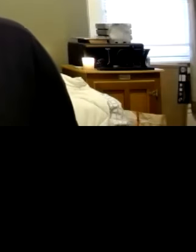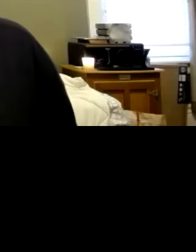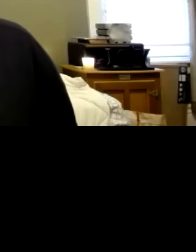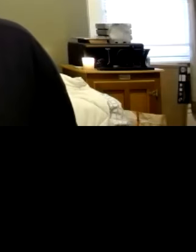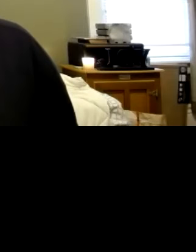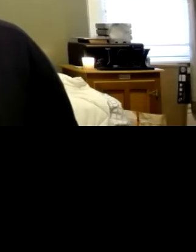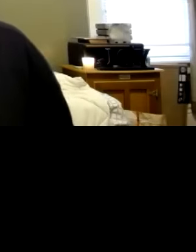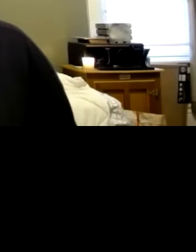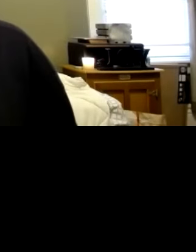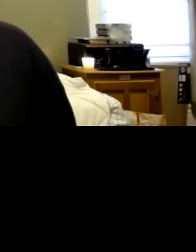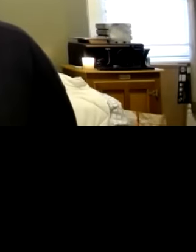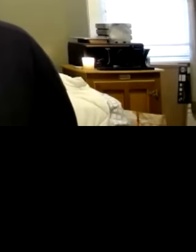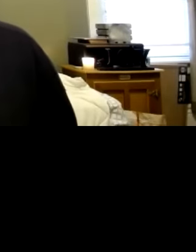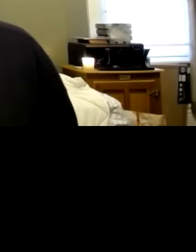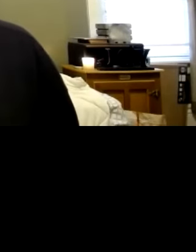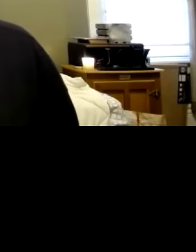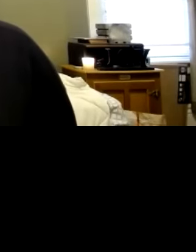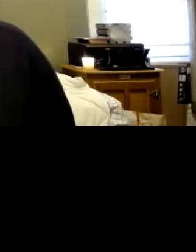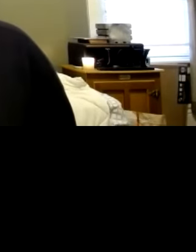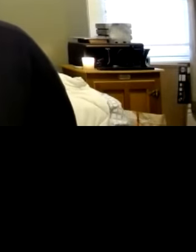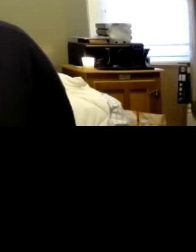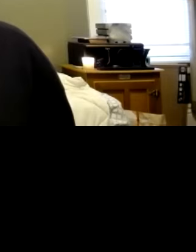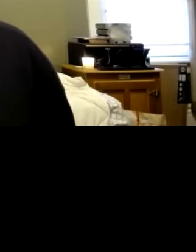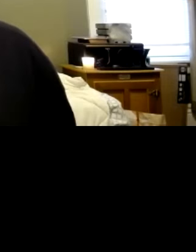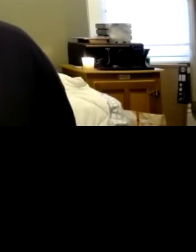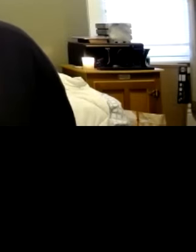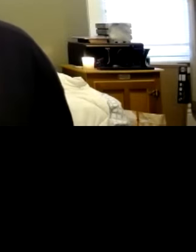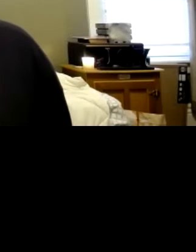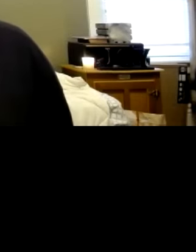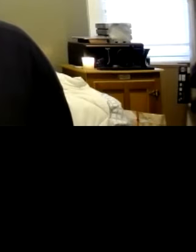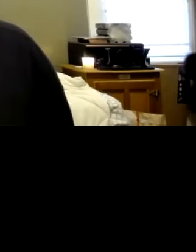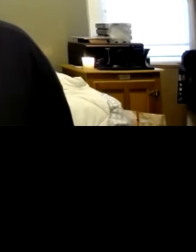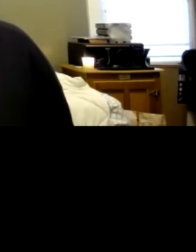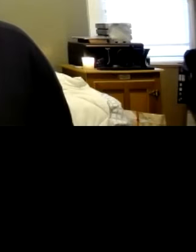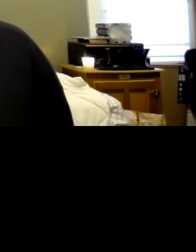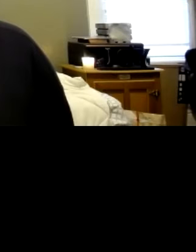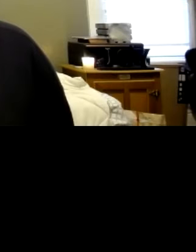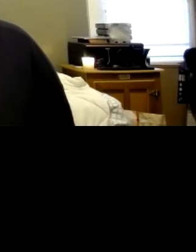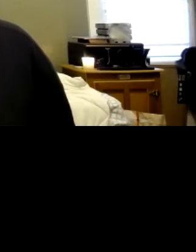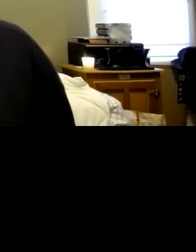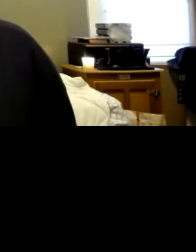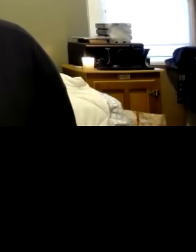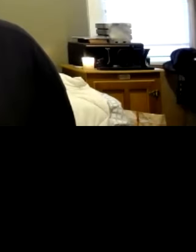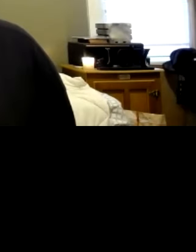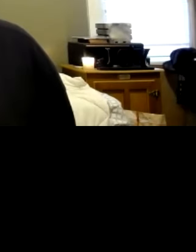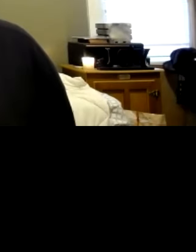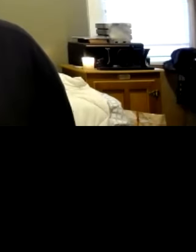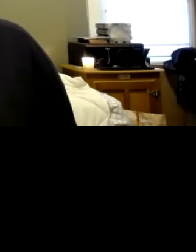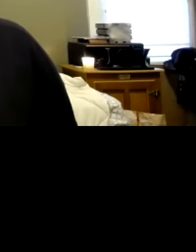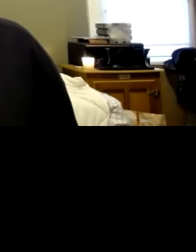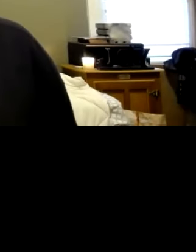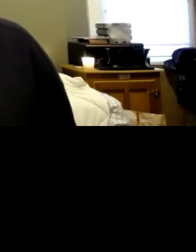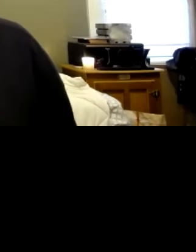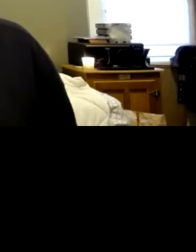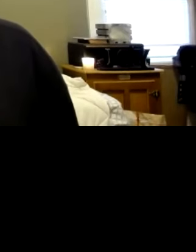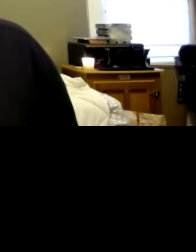And at Tony's request, I'd like to make 2 acknowledgements that are part of every public presentation that occurs there. First, I would